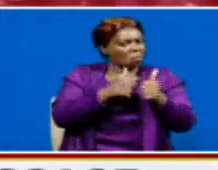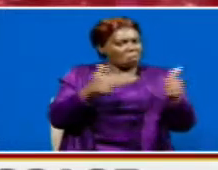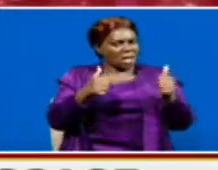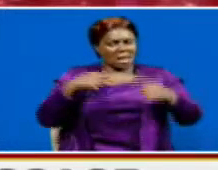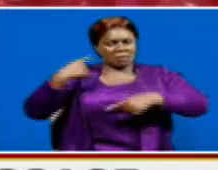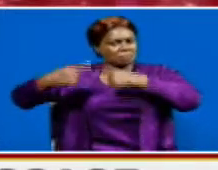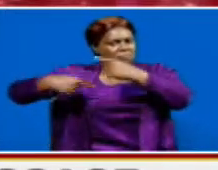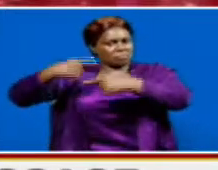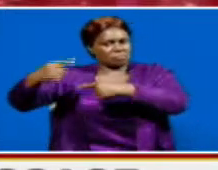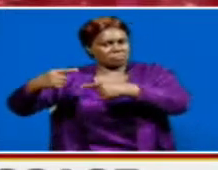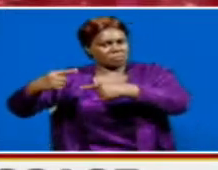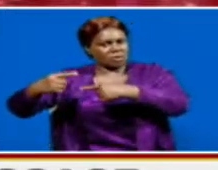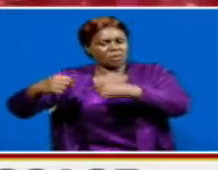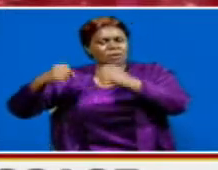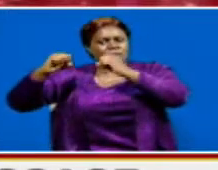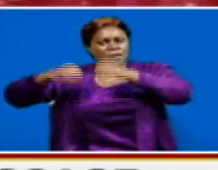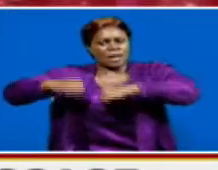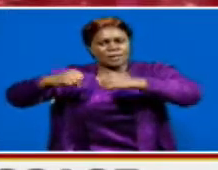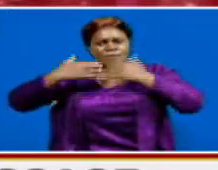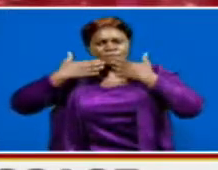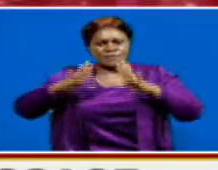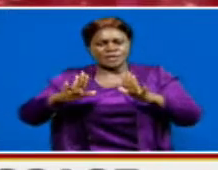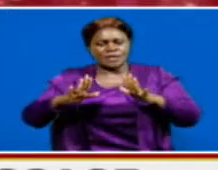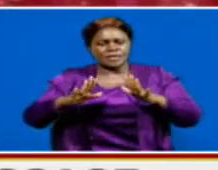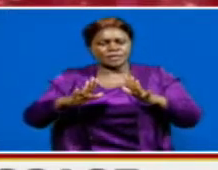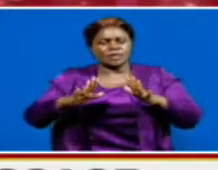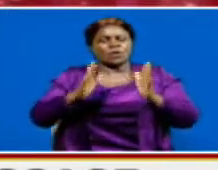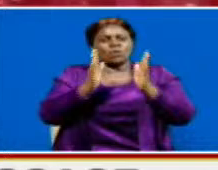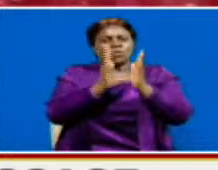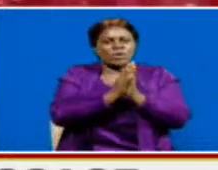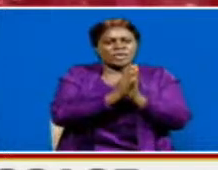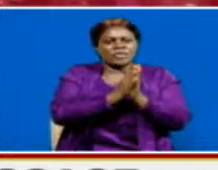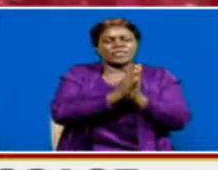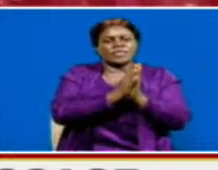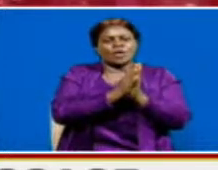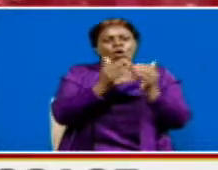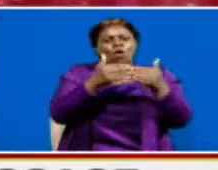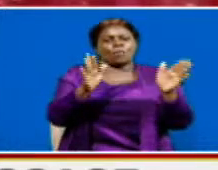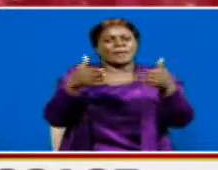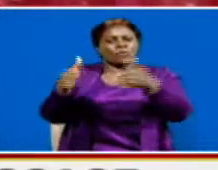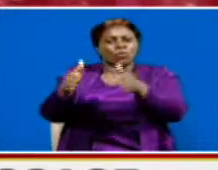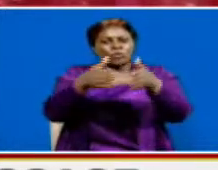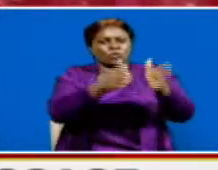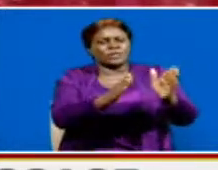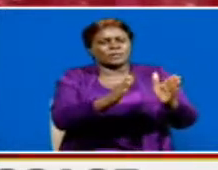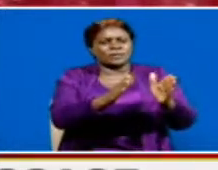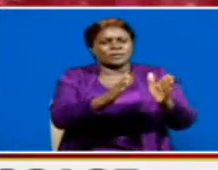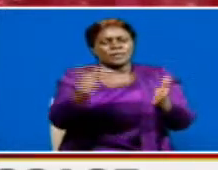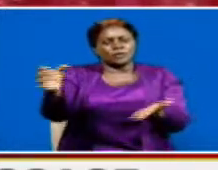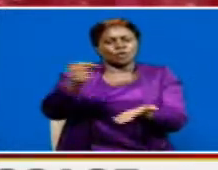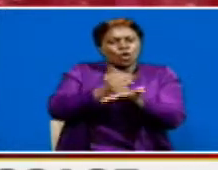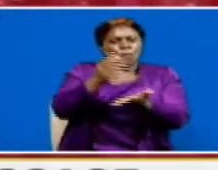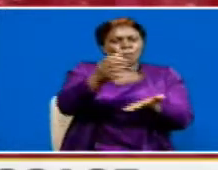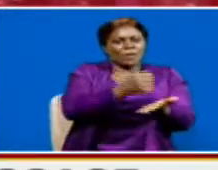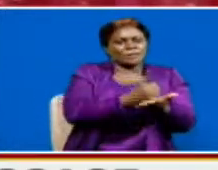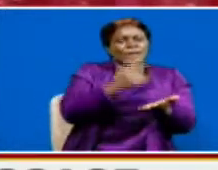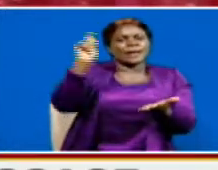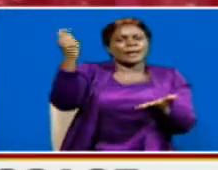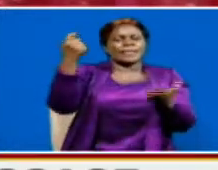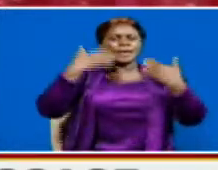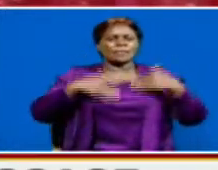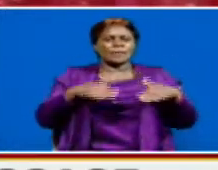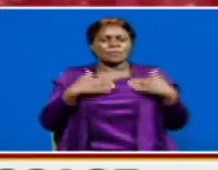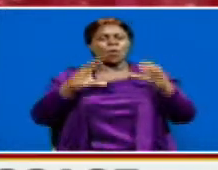course, having negotiated many bilateral labor agreements to open up opportunities for employment for